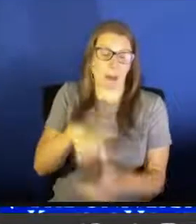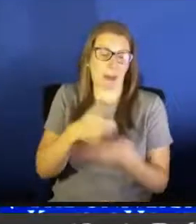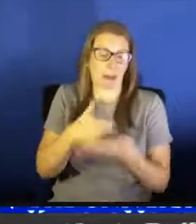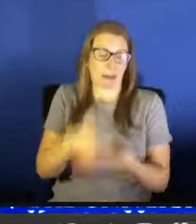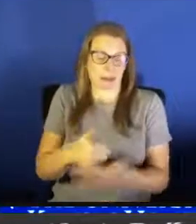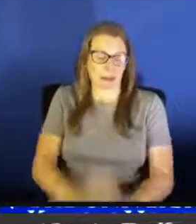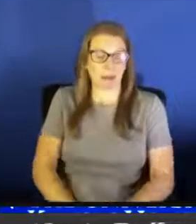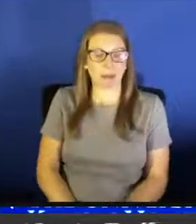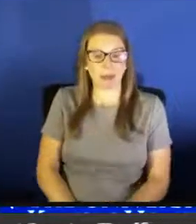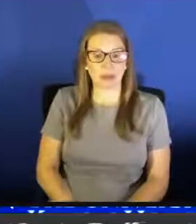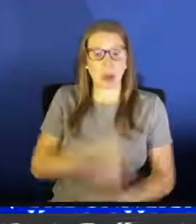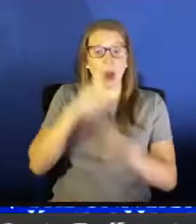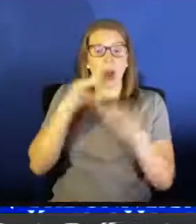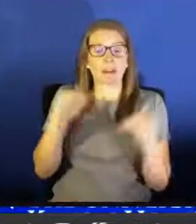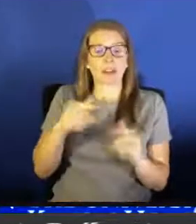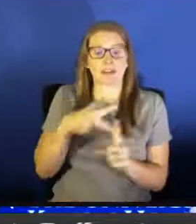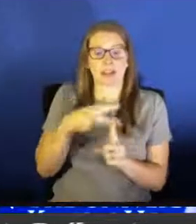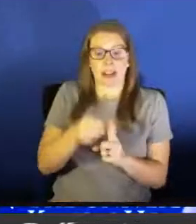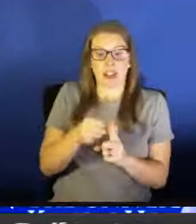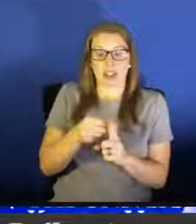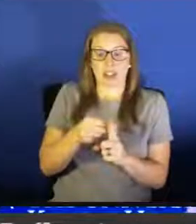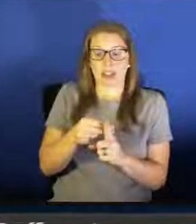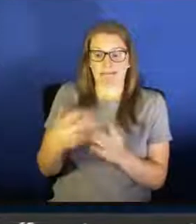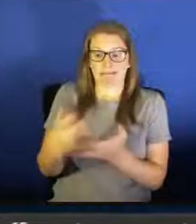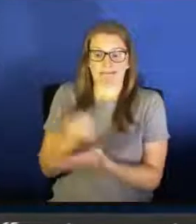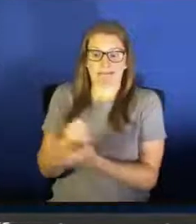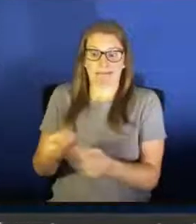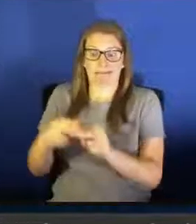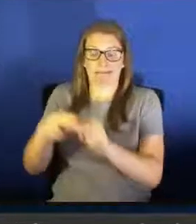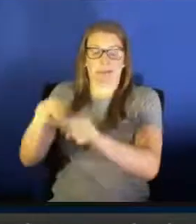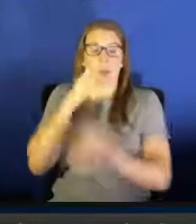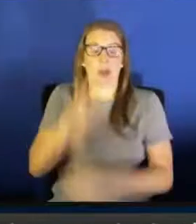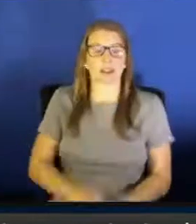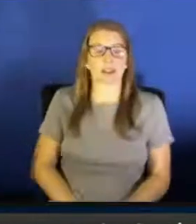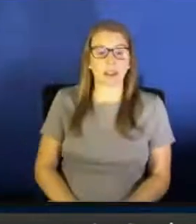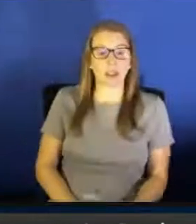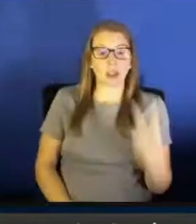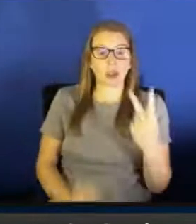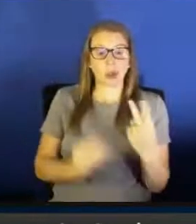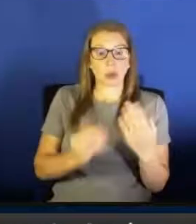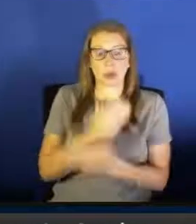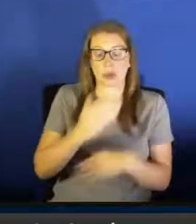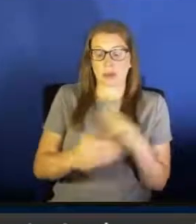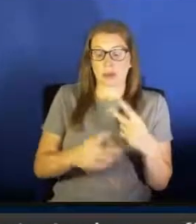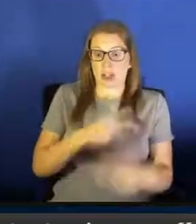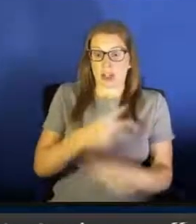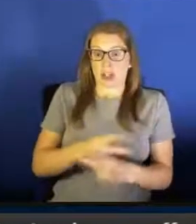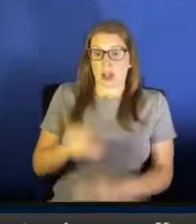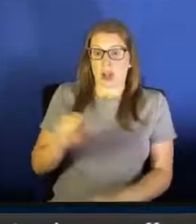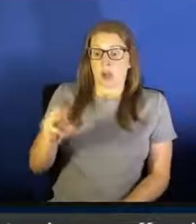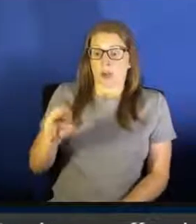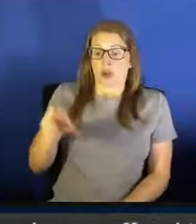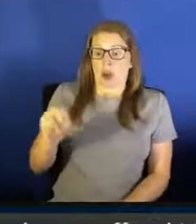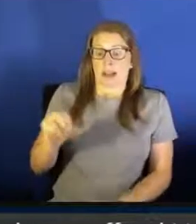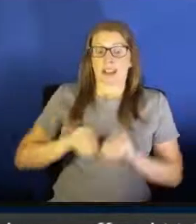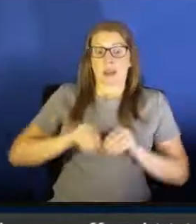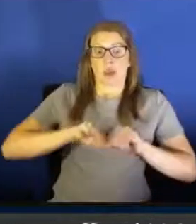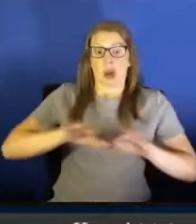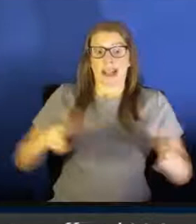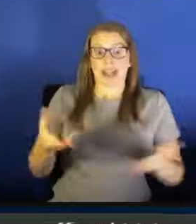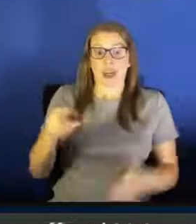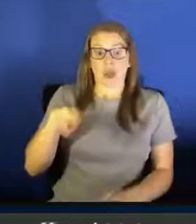the vaccine uptake is going to be very good. Okay, 2 new versions of Omicron are gaining ground here in the U.S. That's according to the